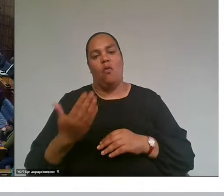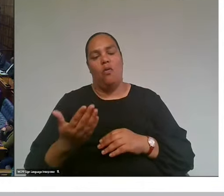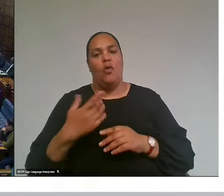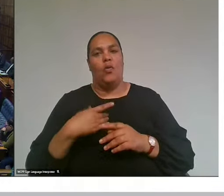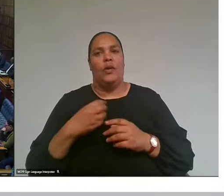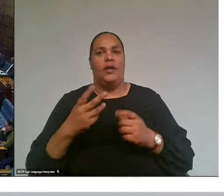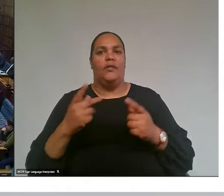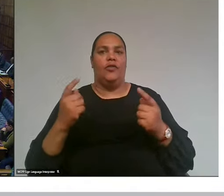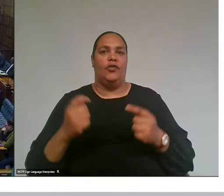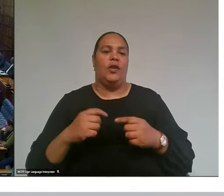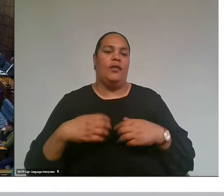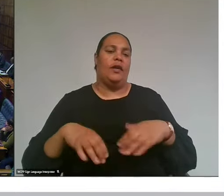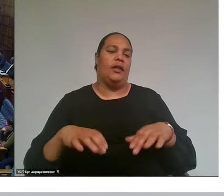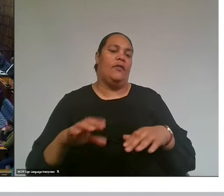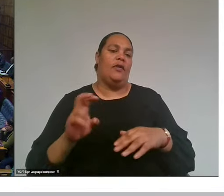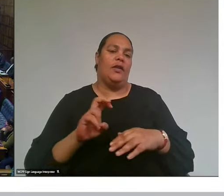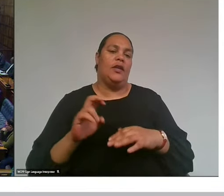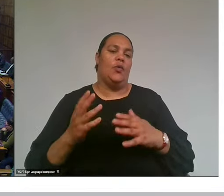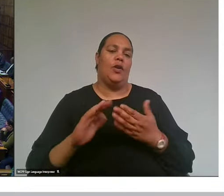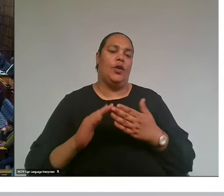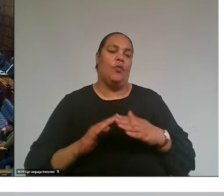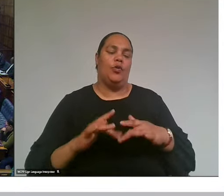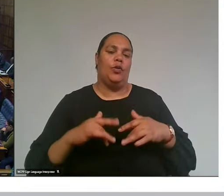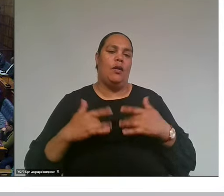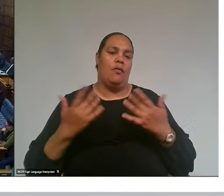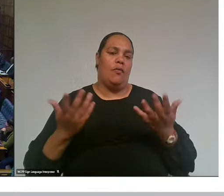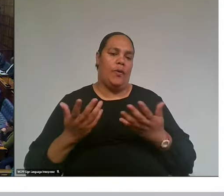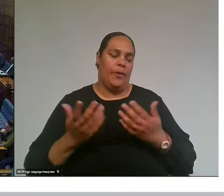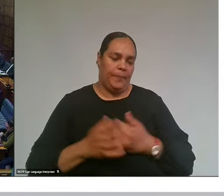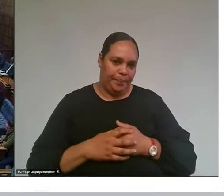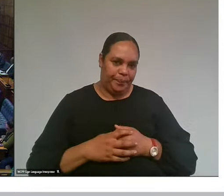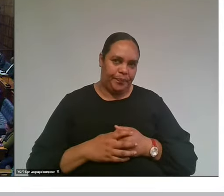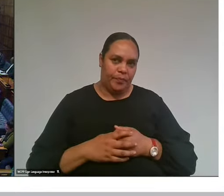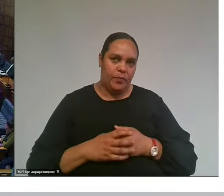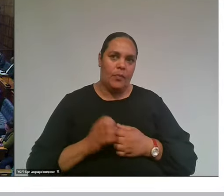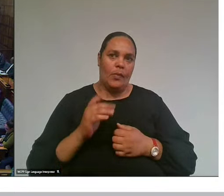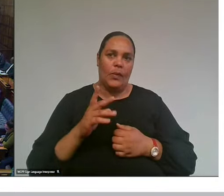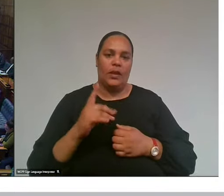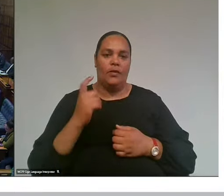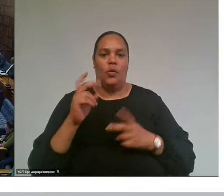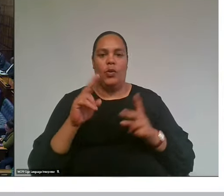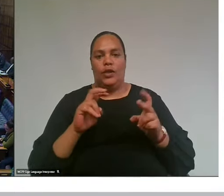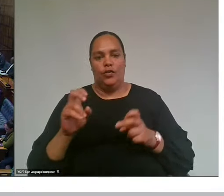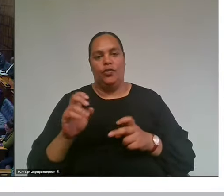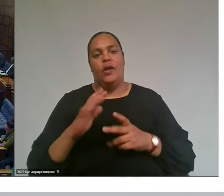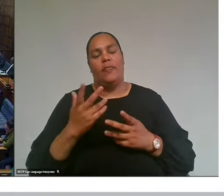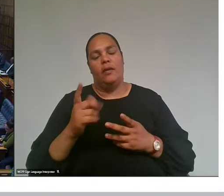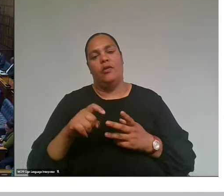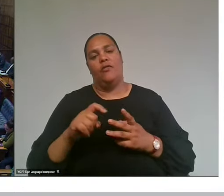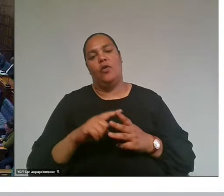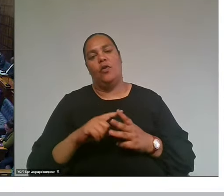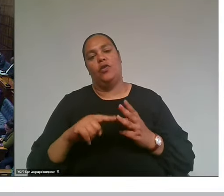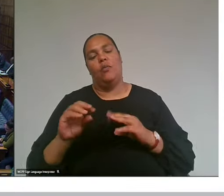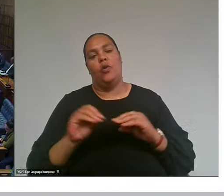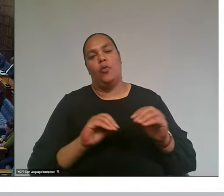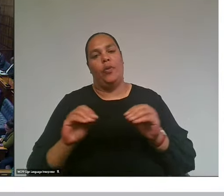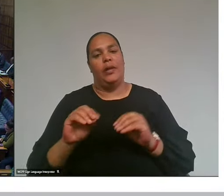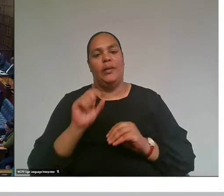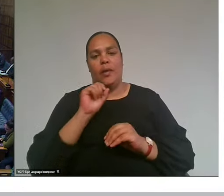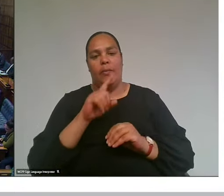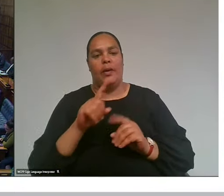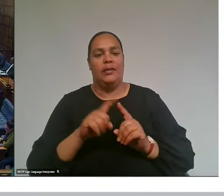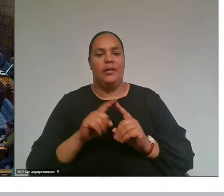economic activities near to where communities live uh so that's the one issue and then of course the the mobility that